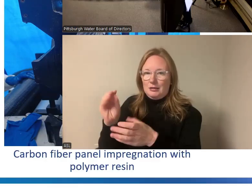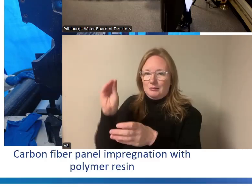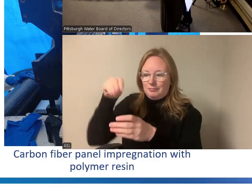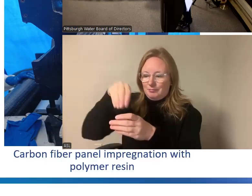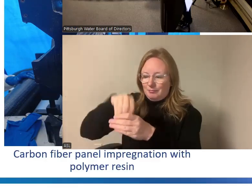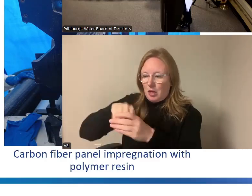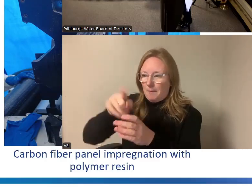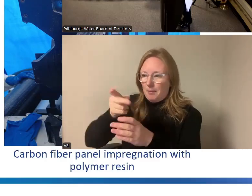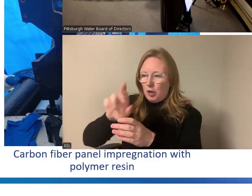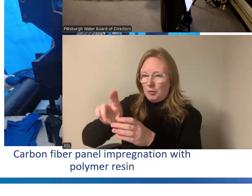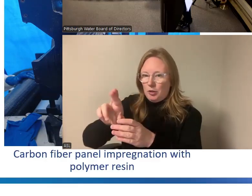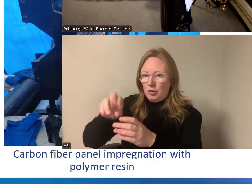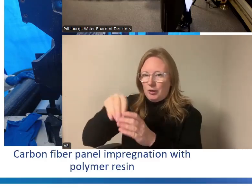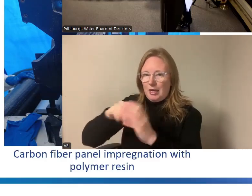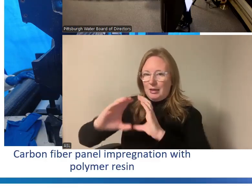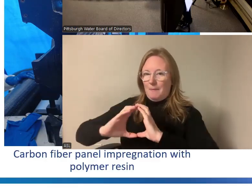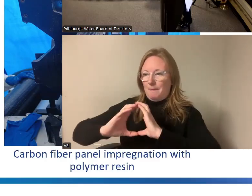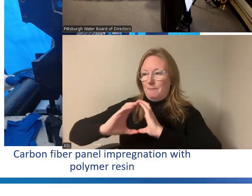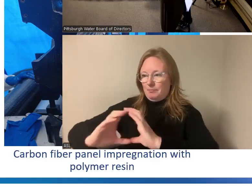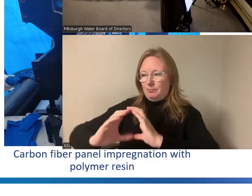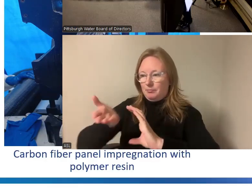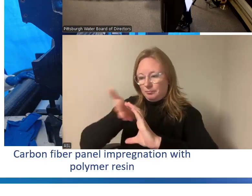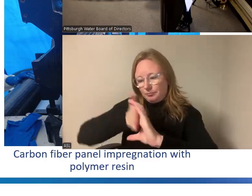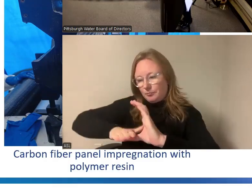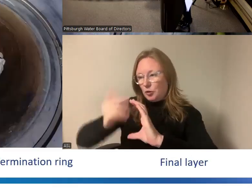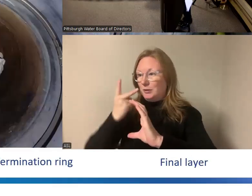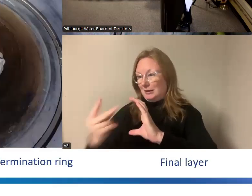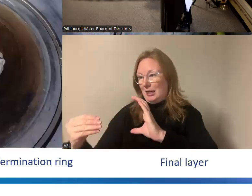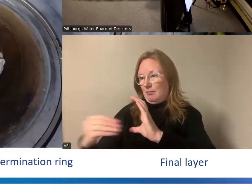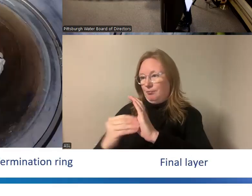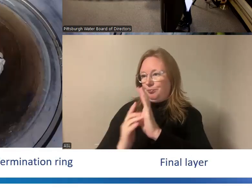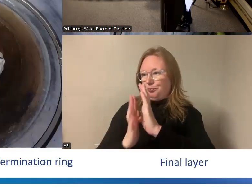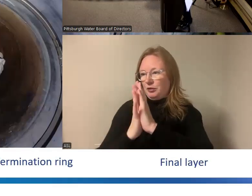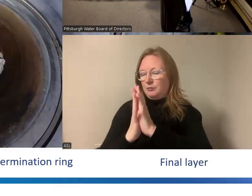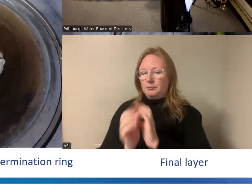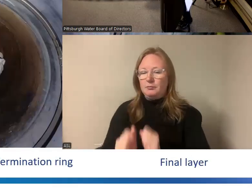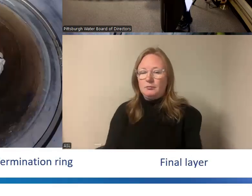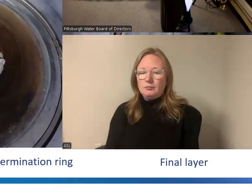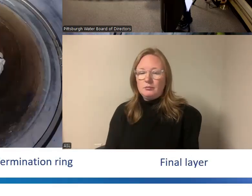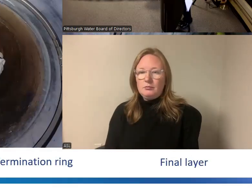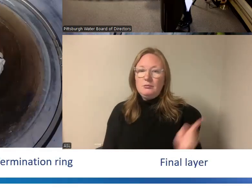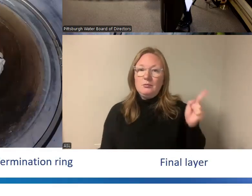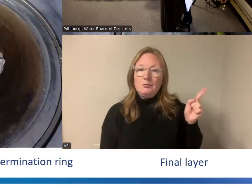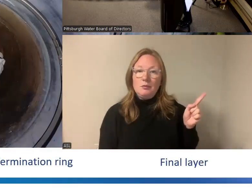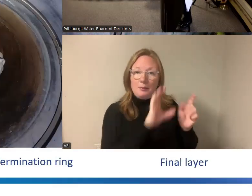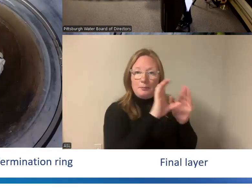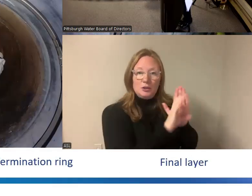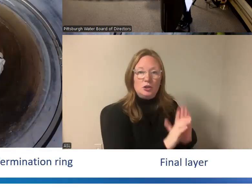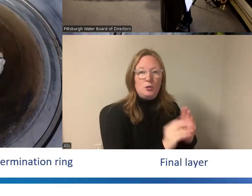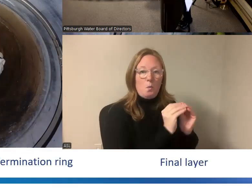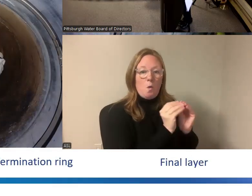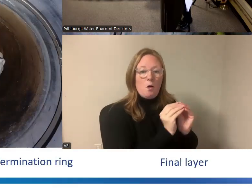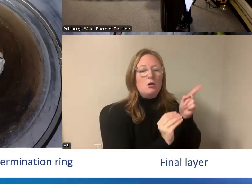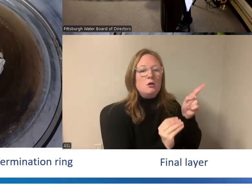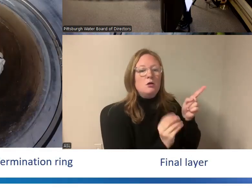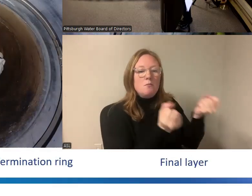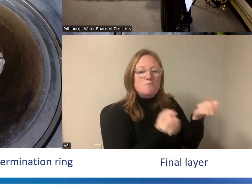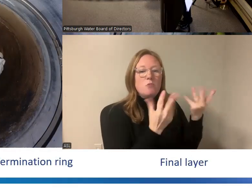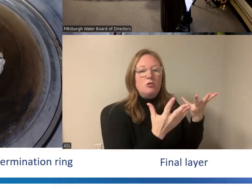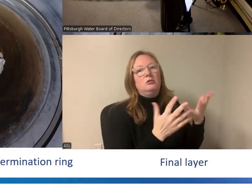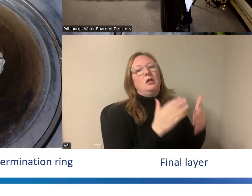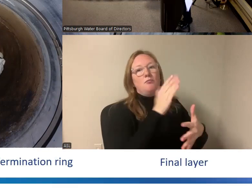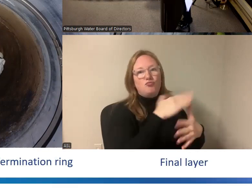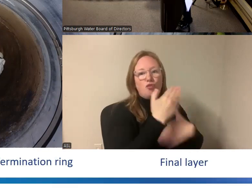polymer into the individual panels on the right. Here we're showing the multi-step